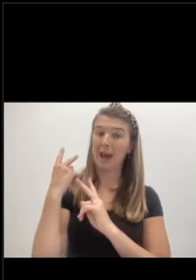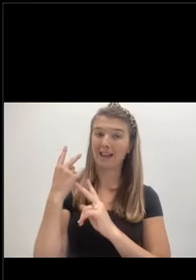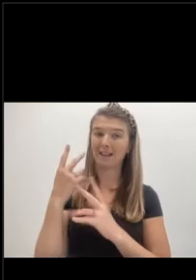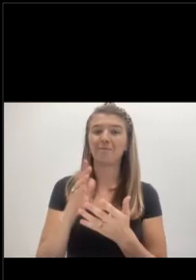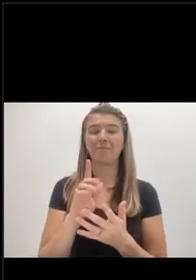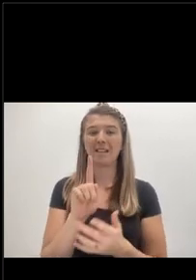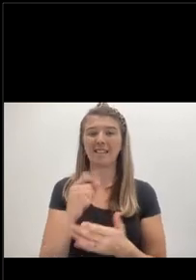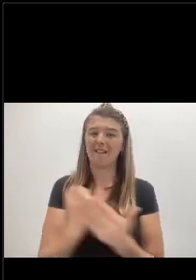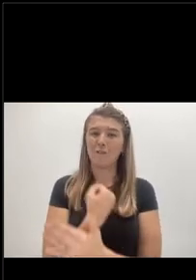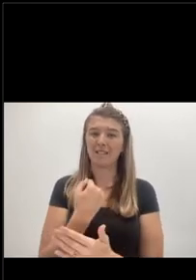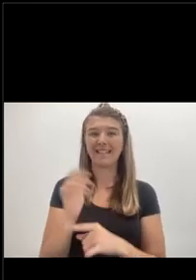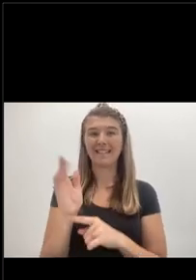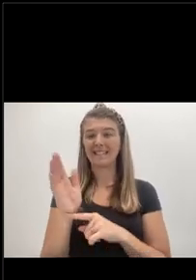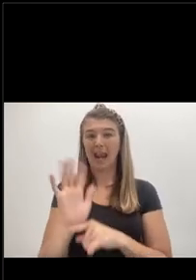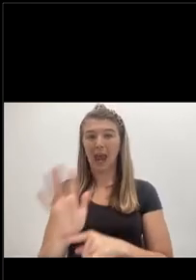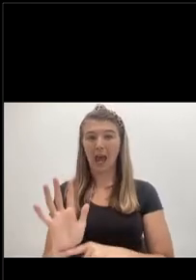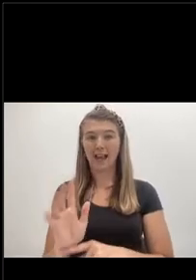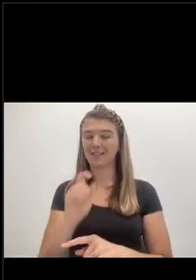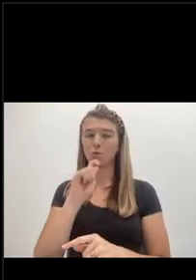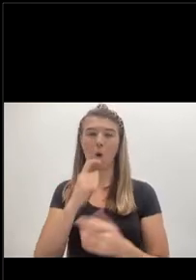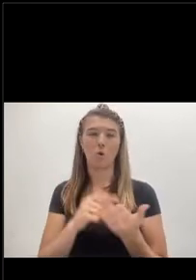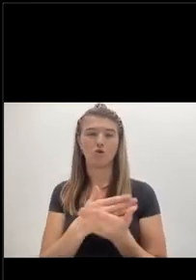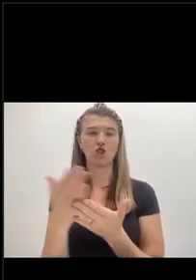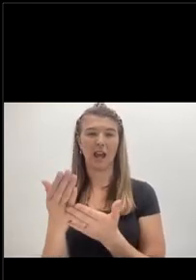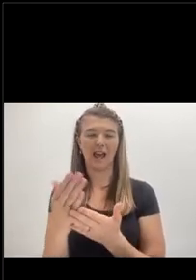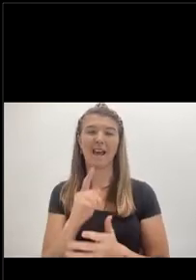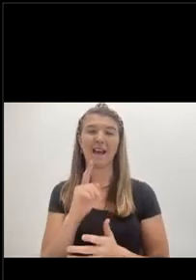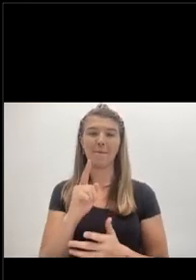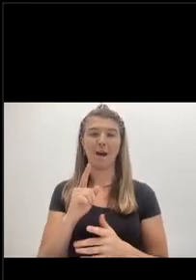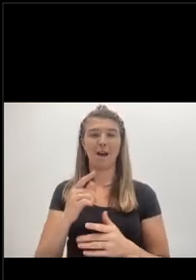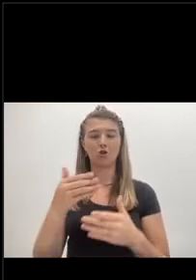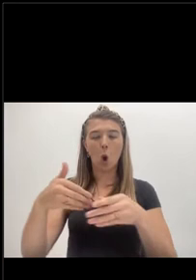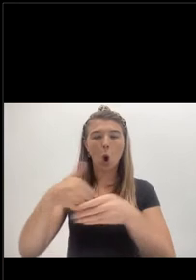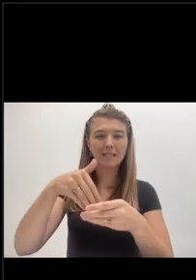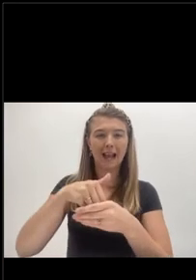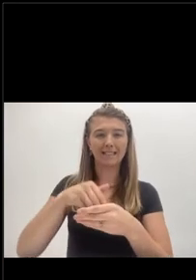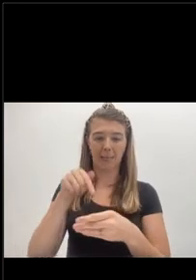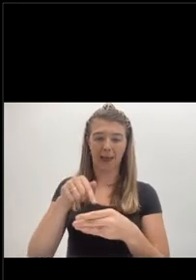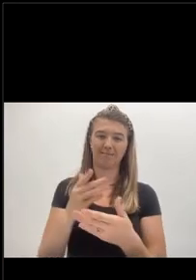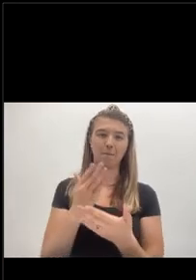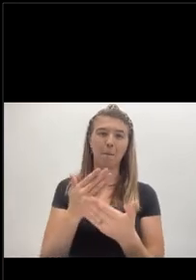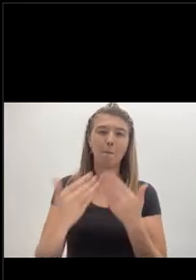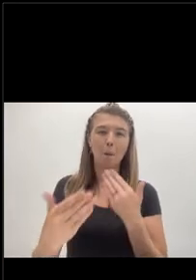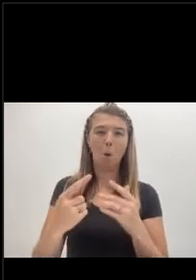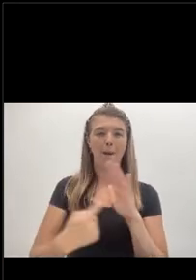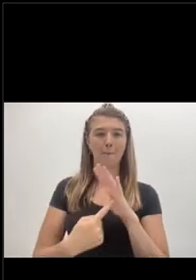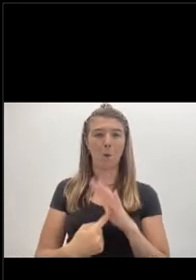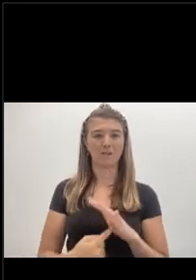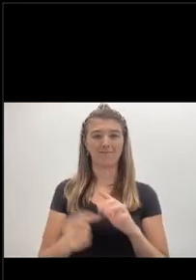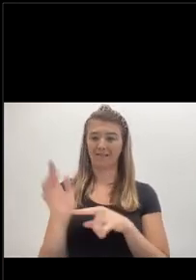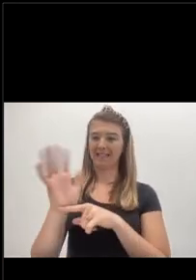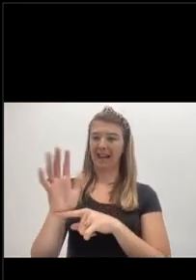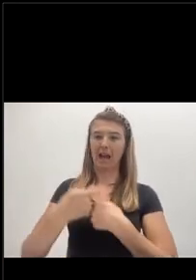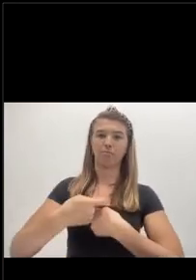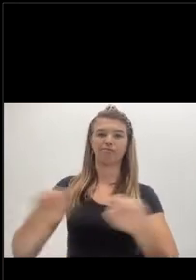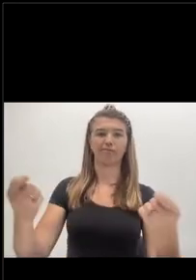presentation because we think the context of the slides and what's being said is far more important than just a slide deck itself. So you'll be able to watch